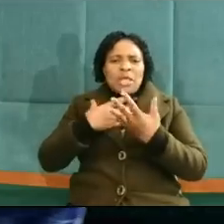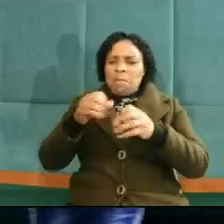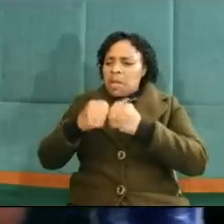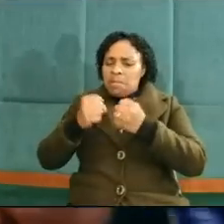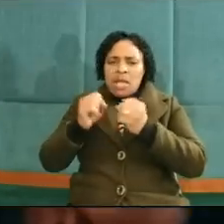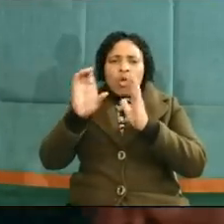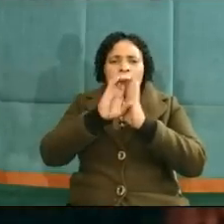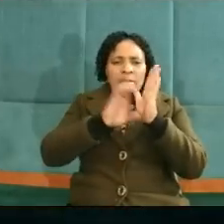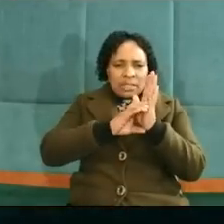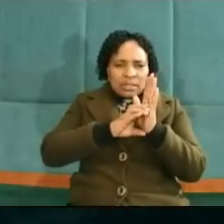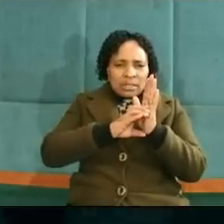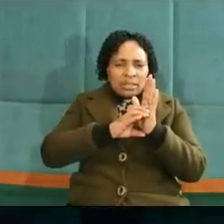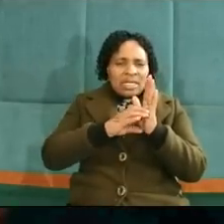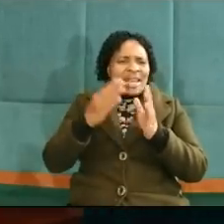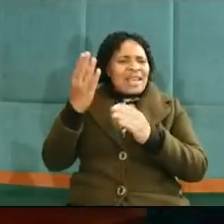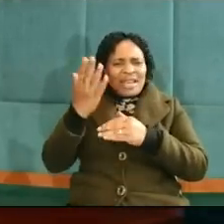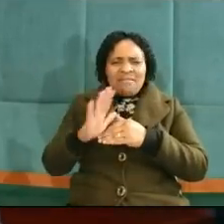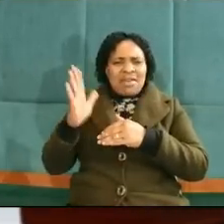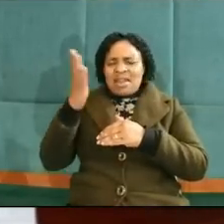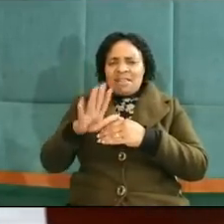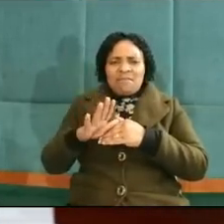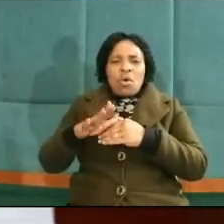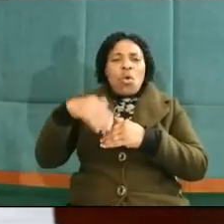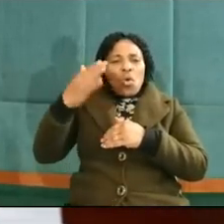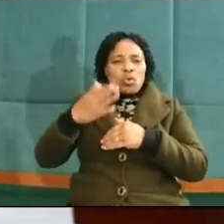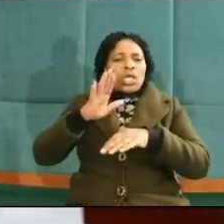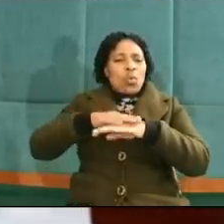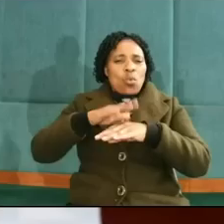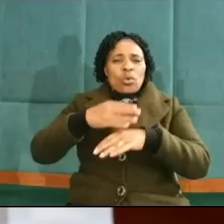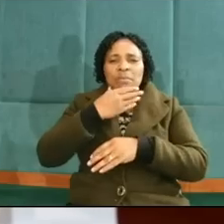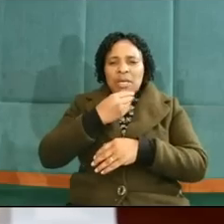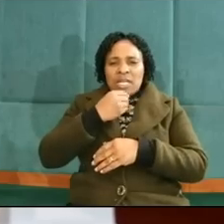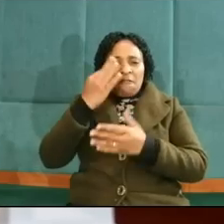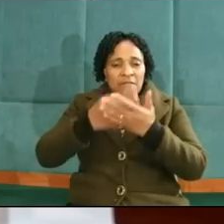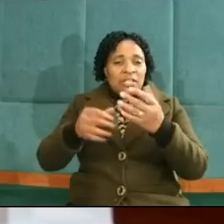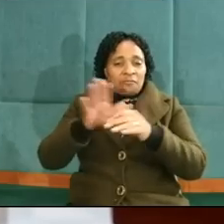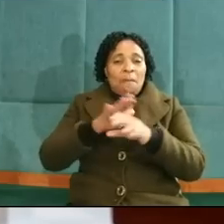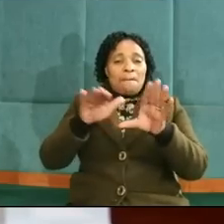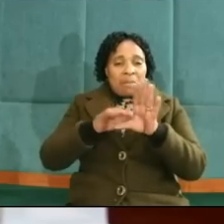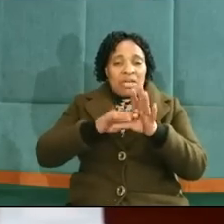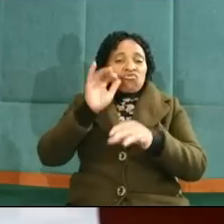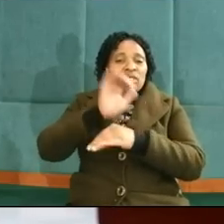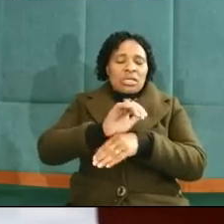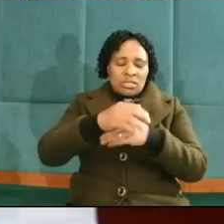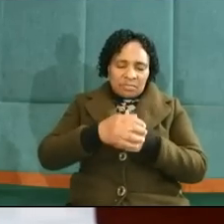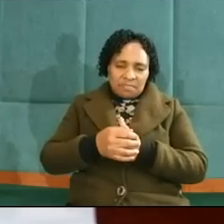commandments. Never. I've been always a good guy. A faithful member of the church.